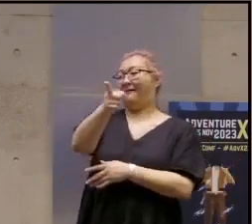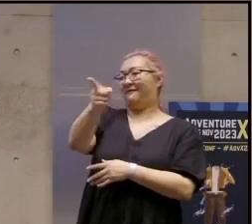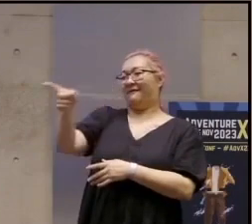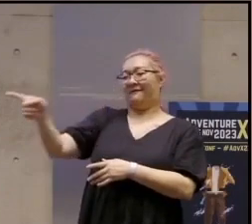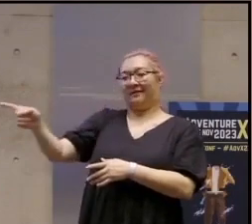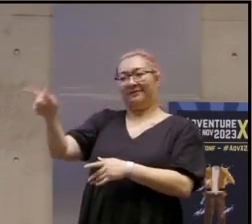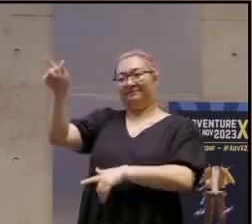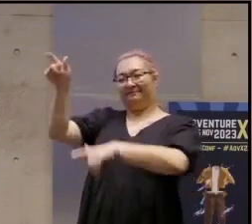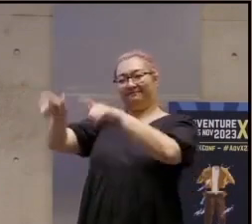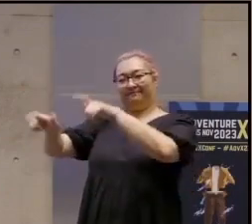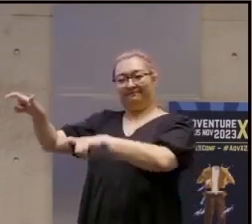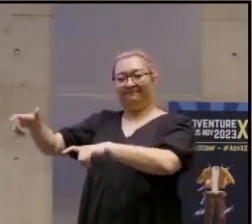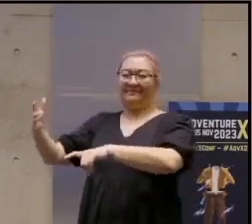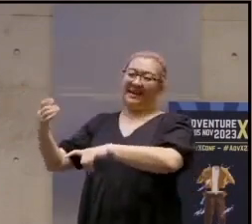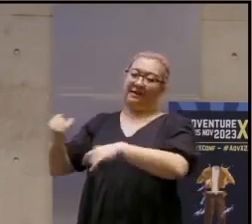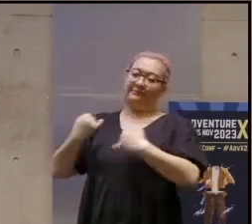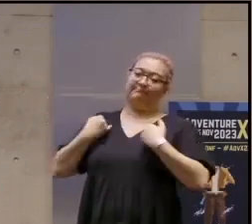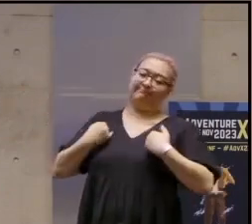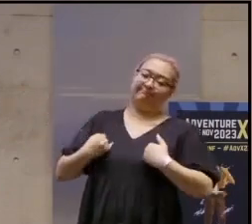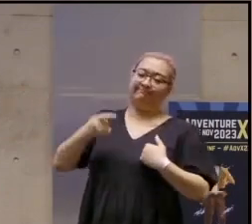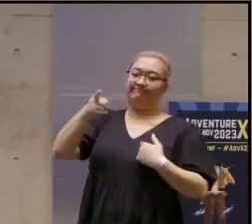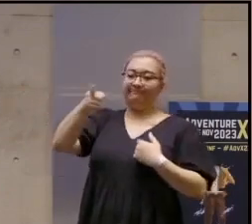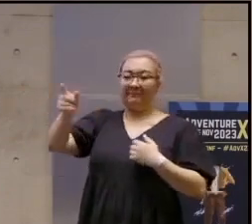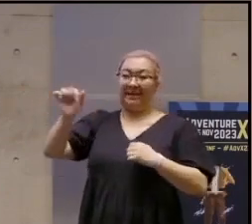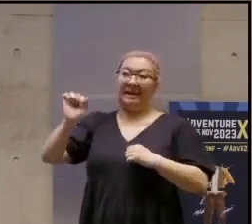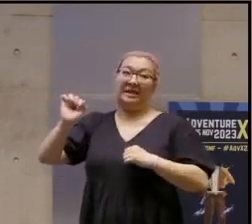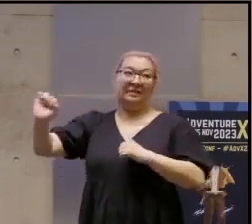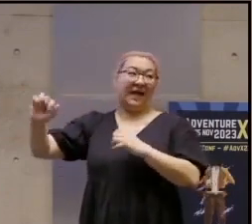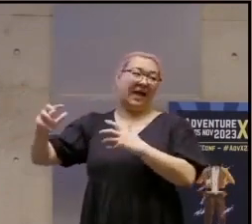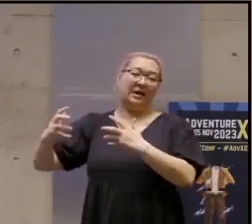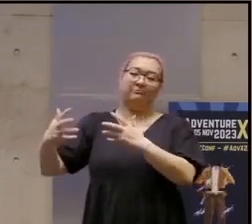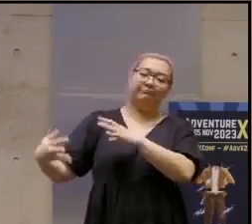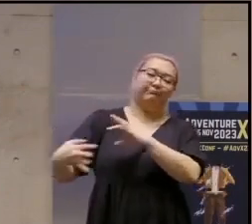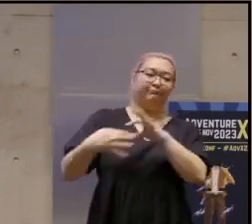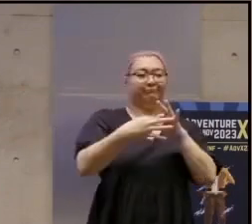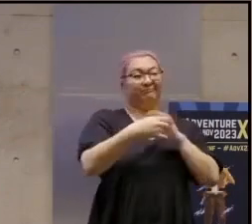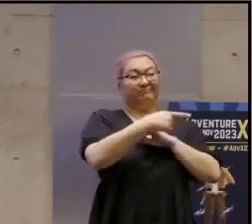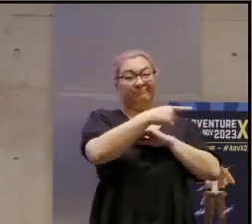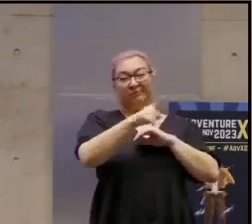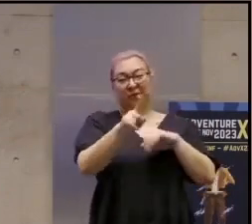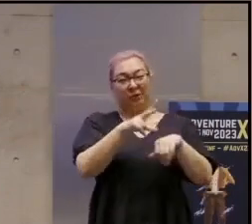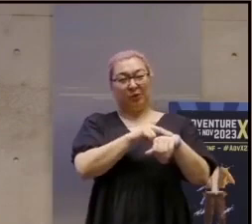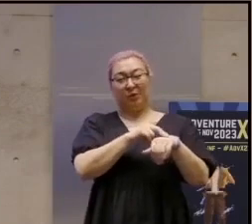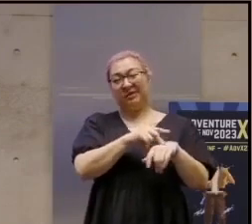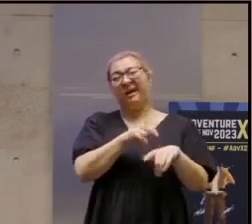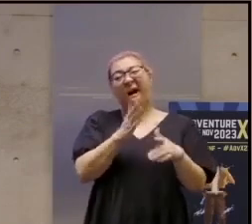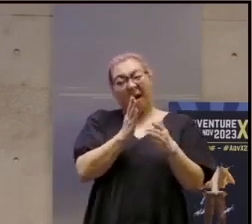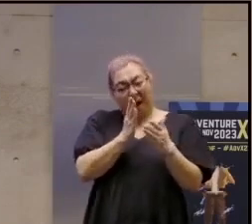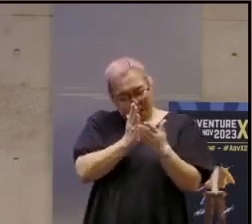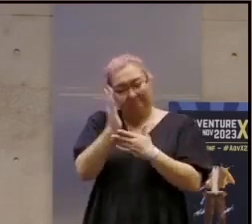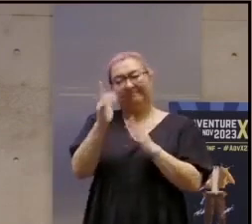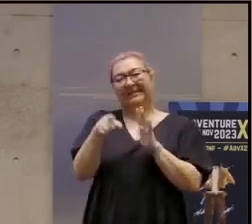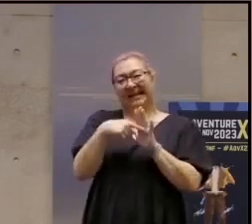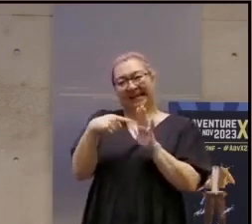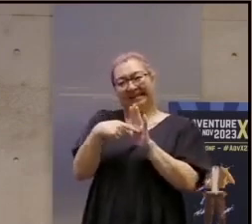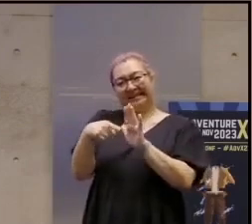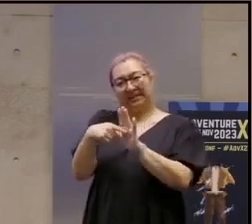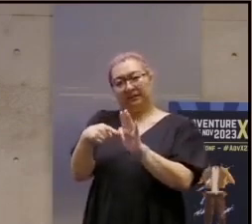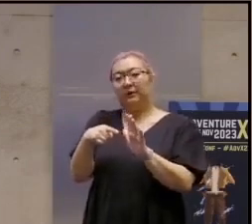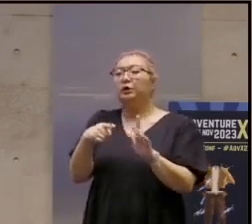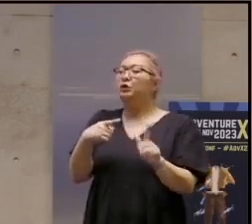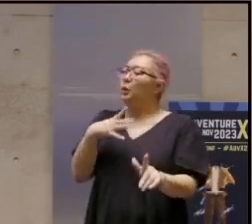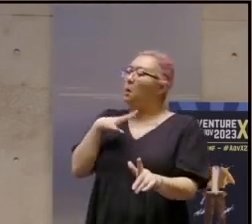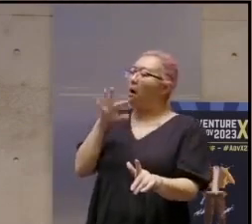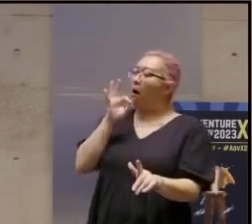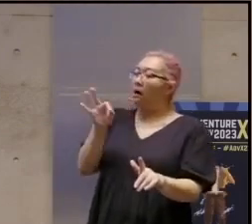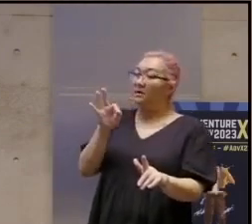I wonder if you could speak to how to represent those experiences without either normalizing them or suggesting that's how it is for everyone.